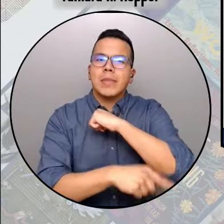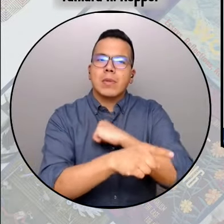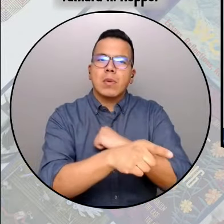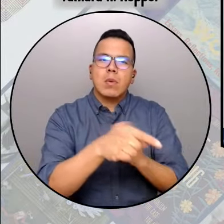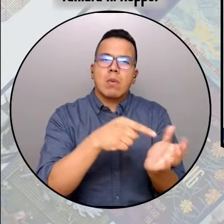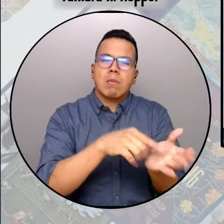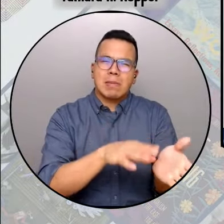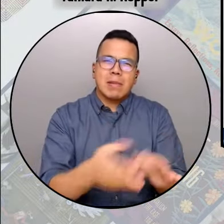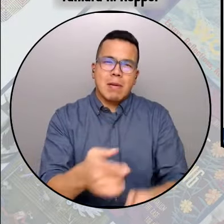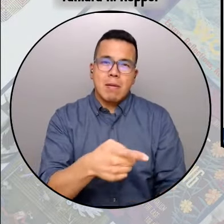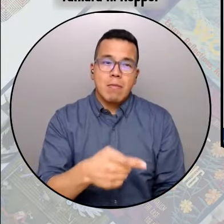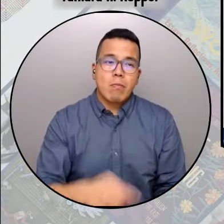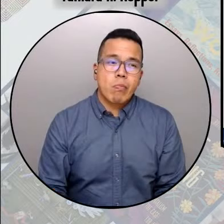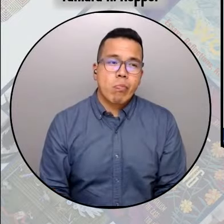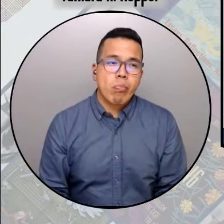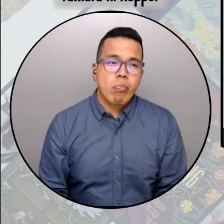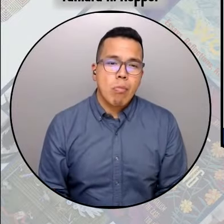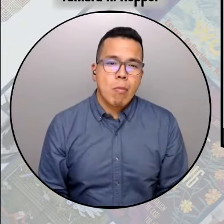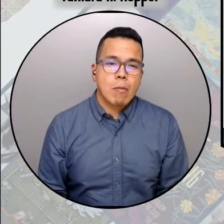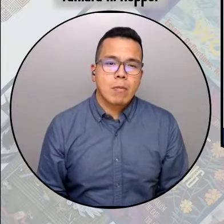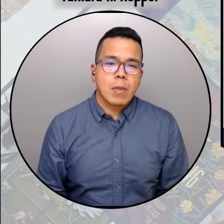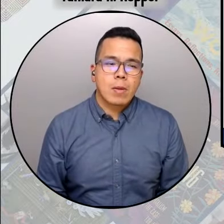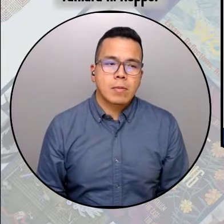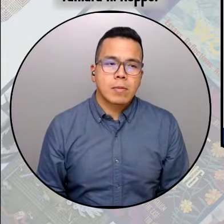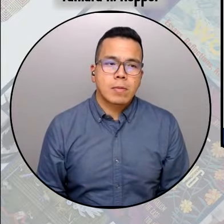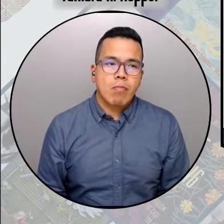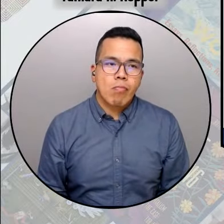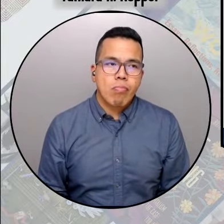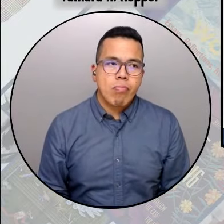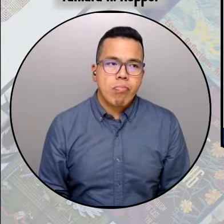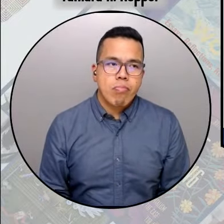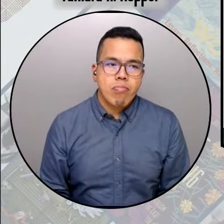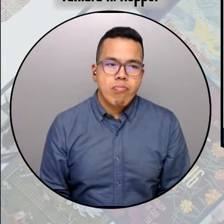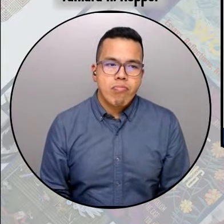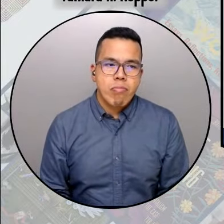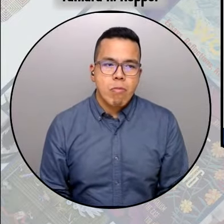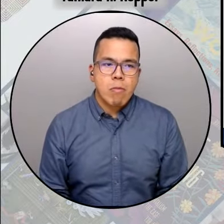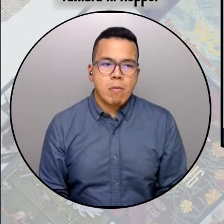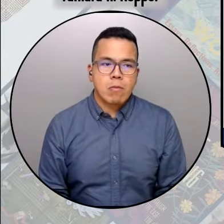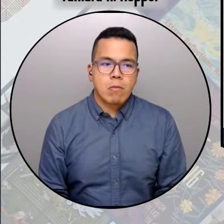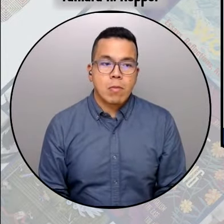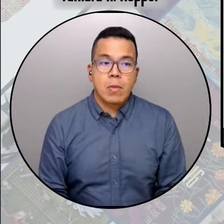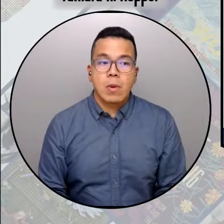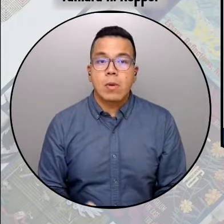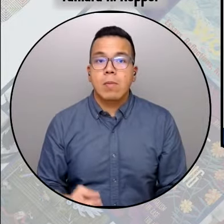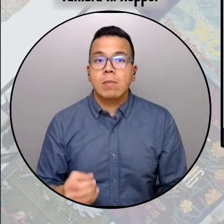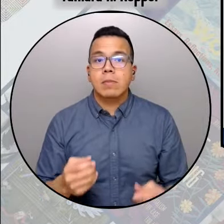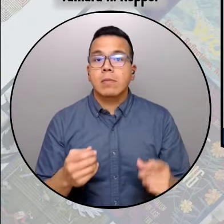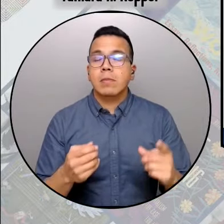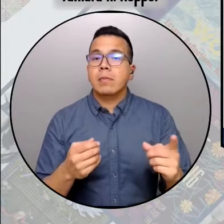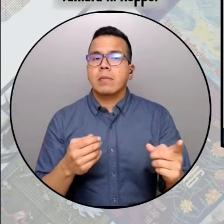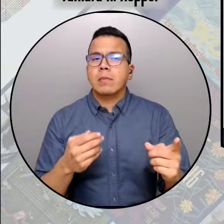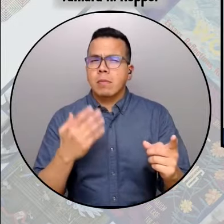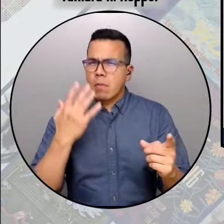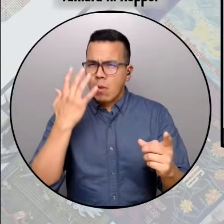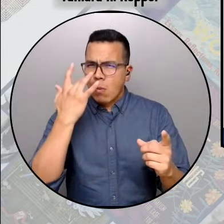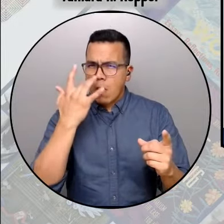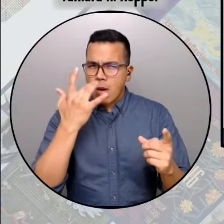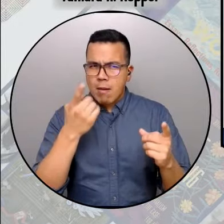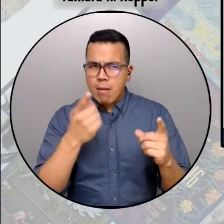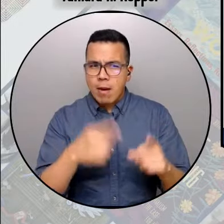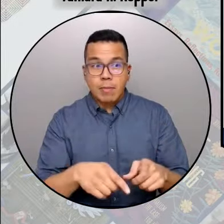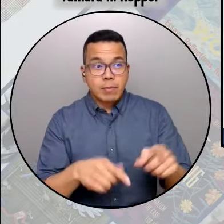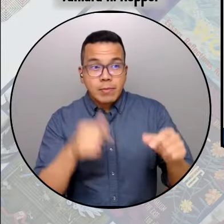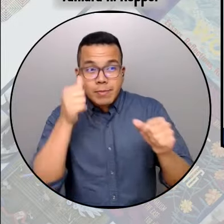right? And it was in the context, as people, many know, of this mass